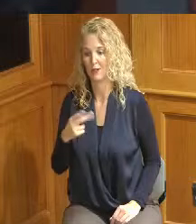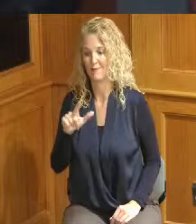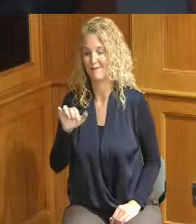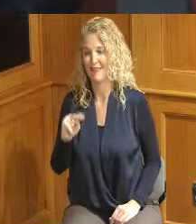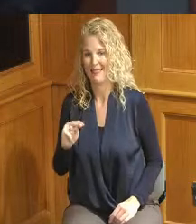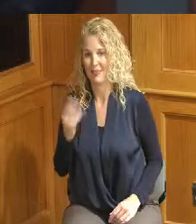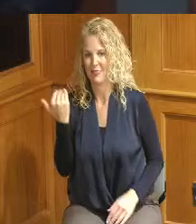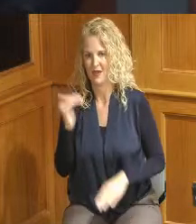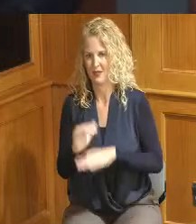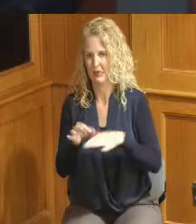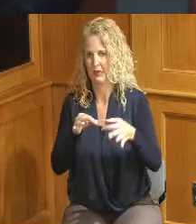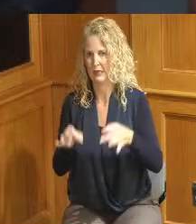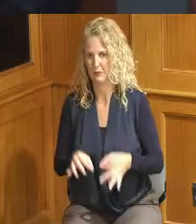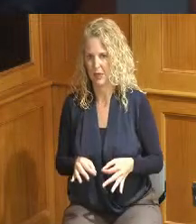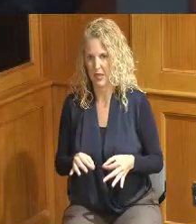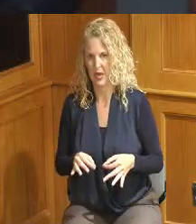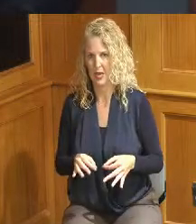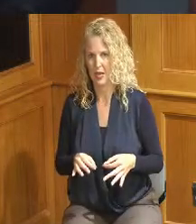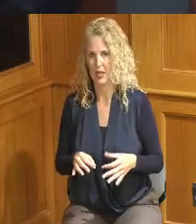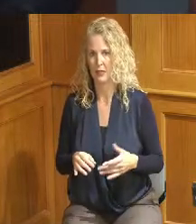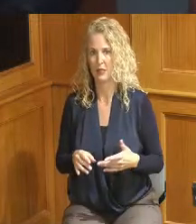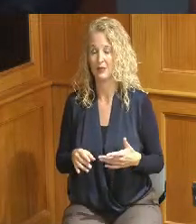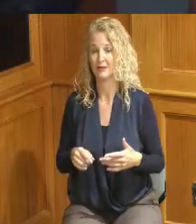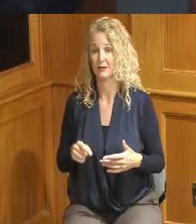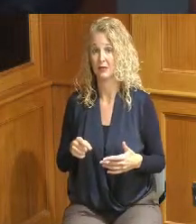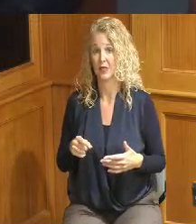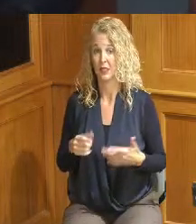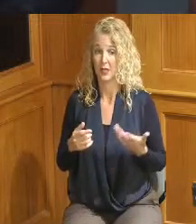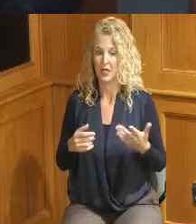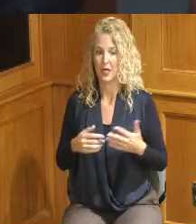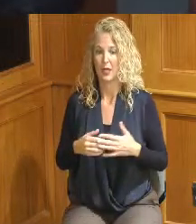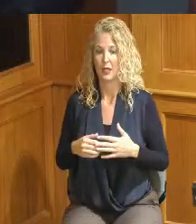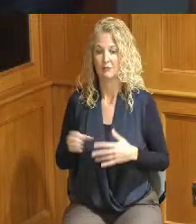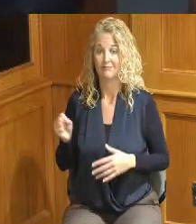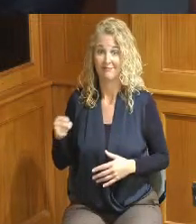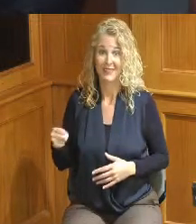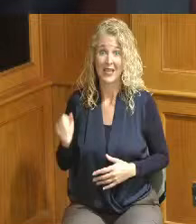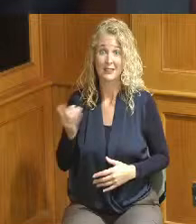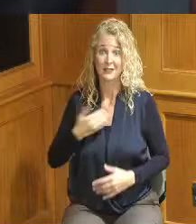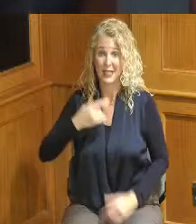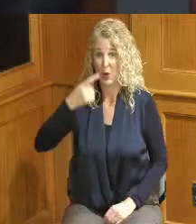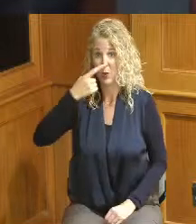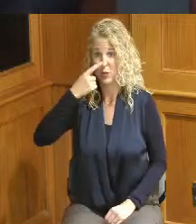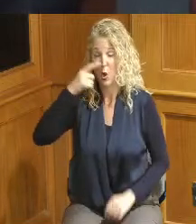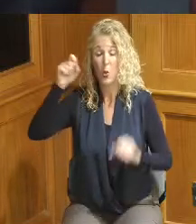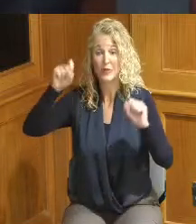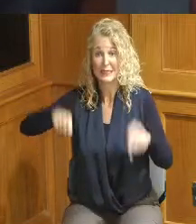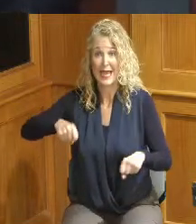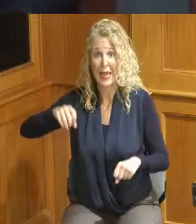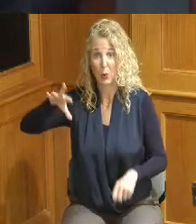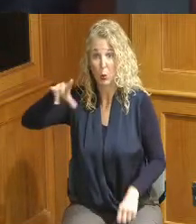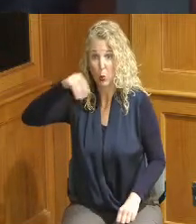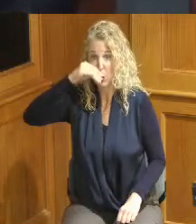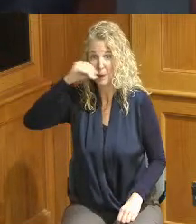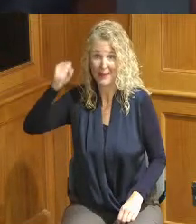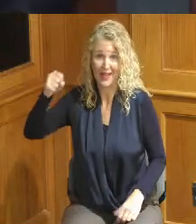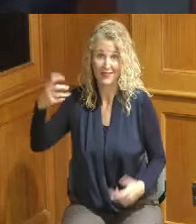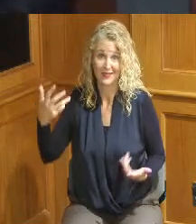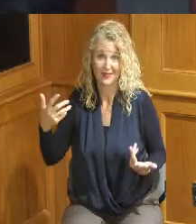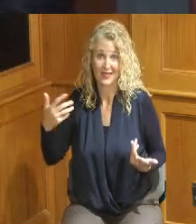night, you have an incredible ability to be sensitive to that. Again, scientific terms escape me.